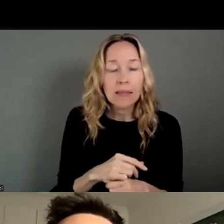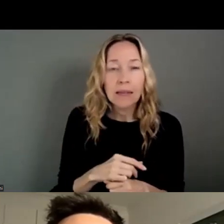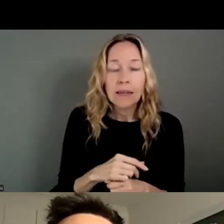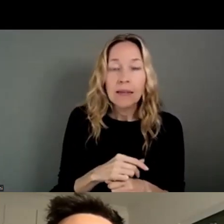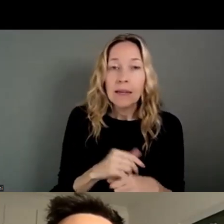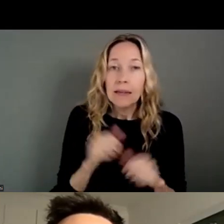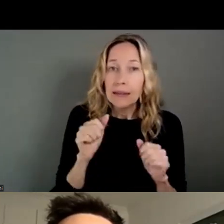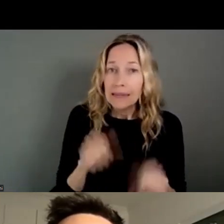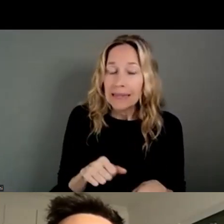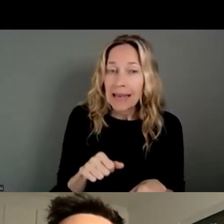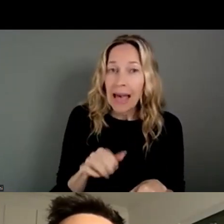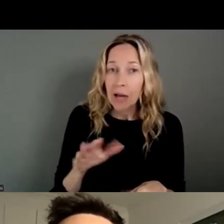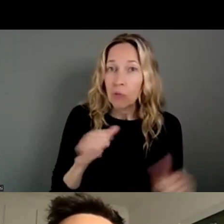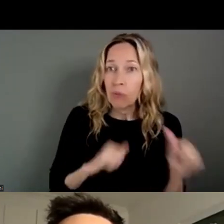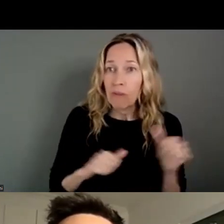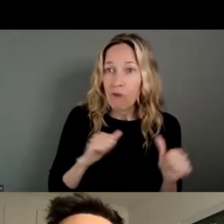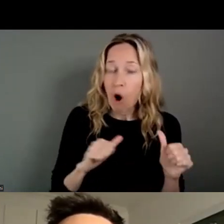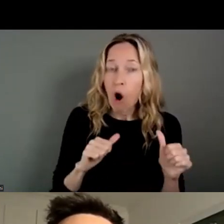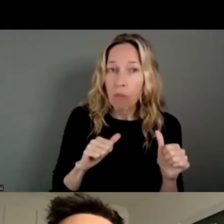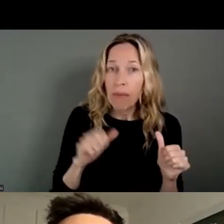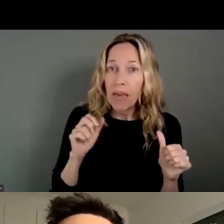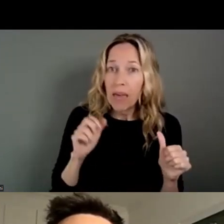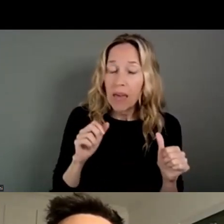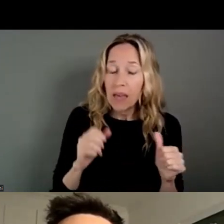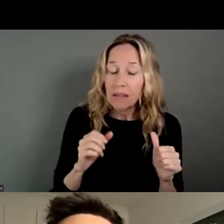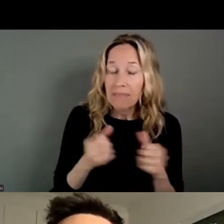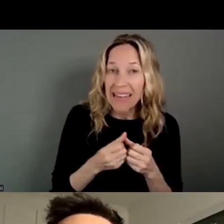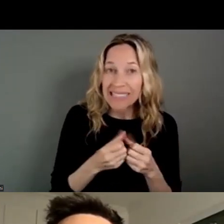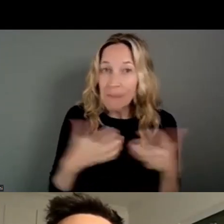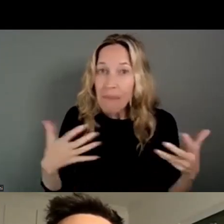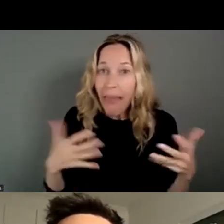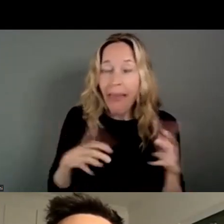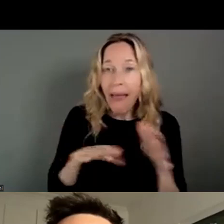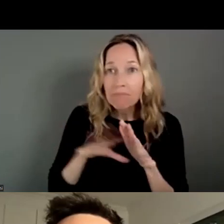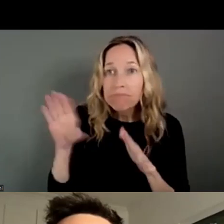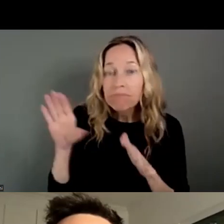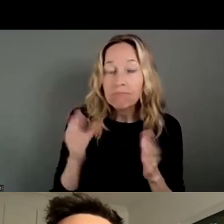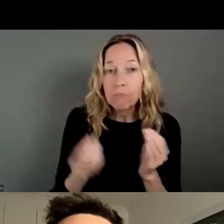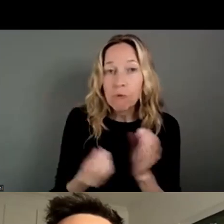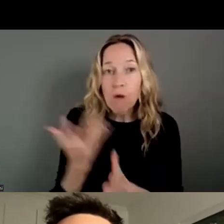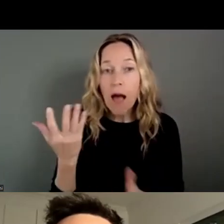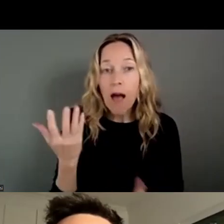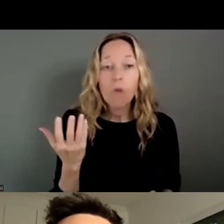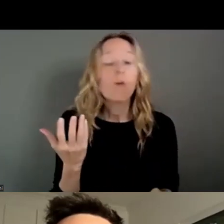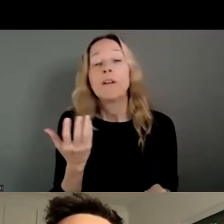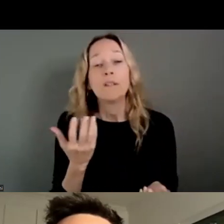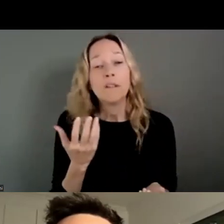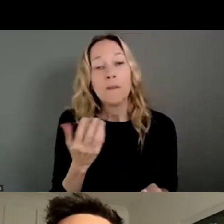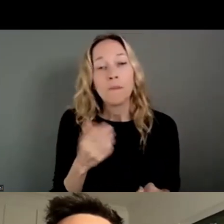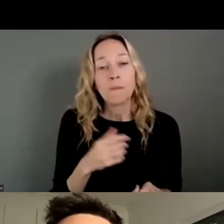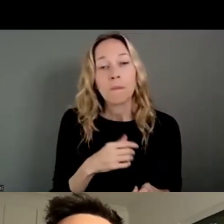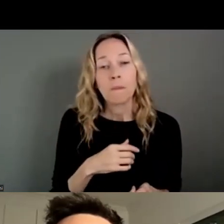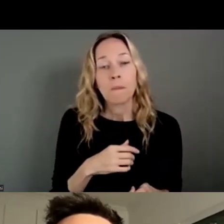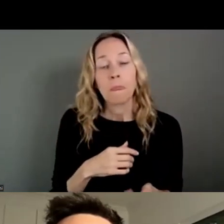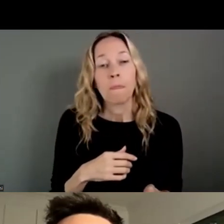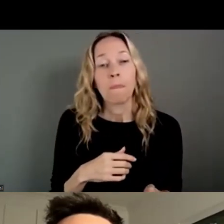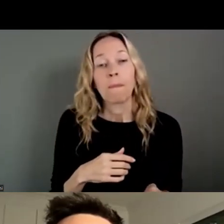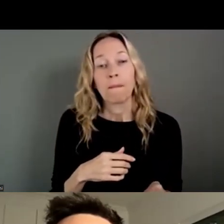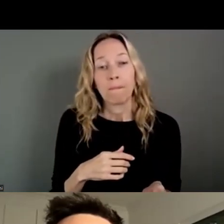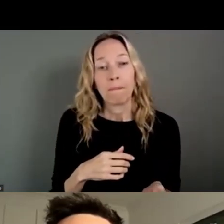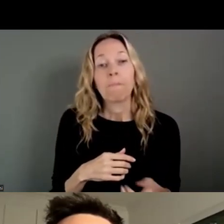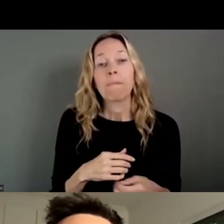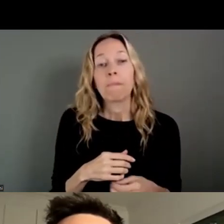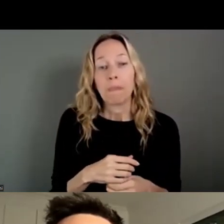hard ticket in my opinion. And that, you know, the repeat hard ticket is I played here and I've gone back and I've gone